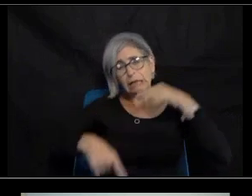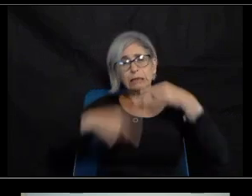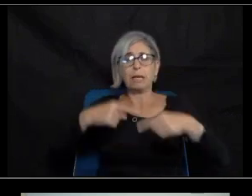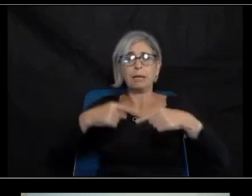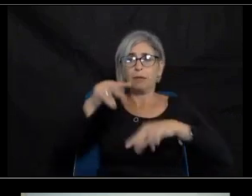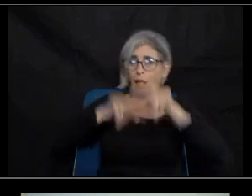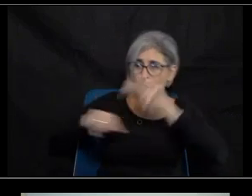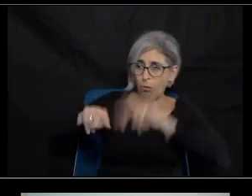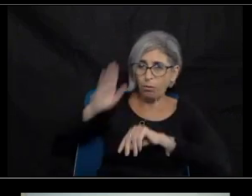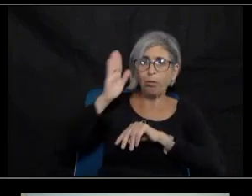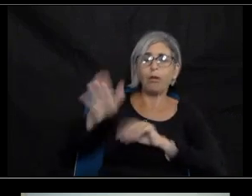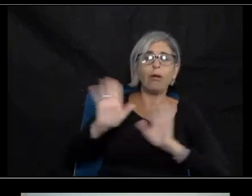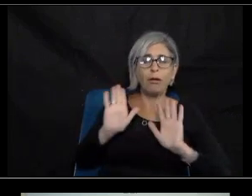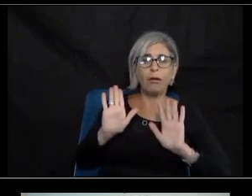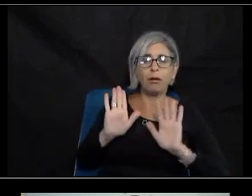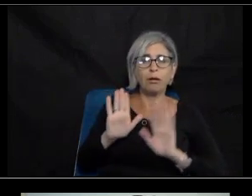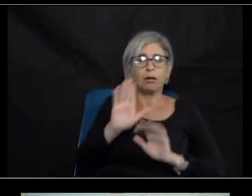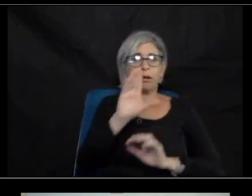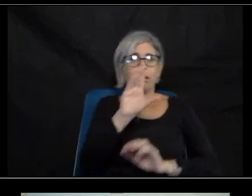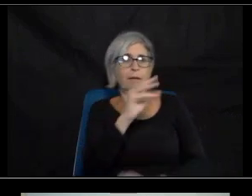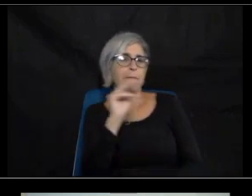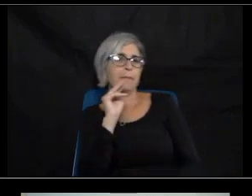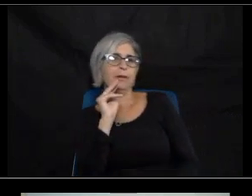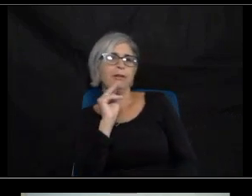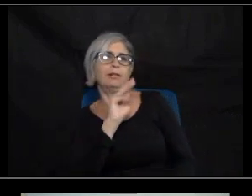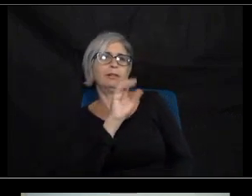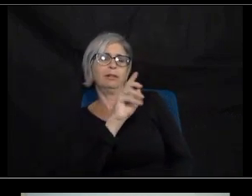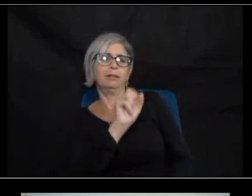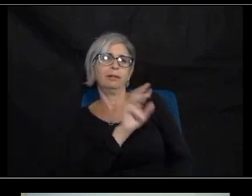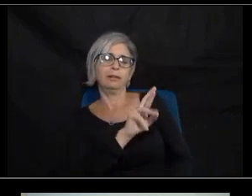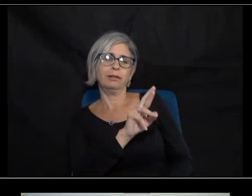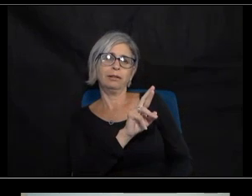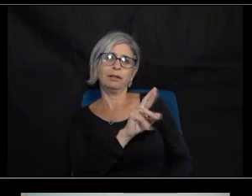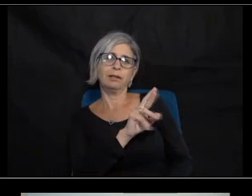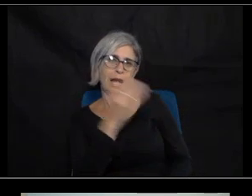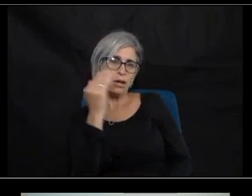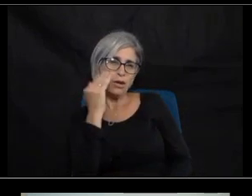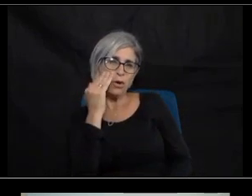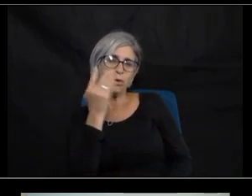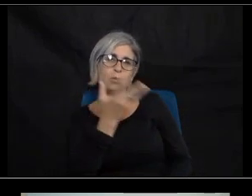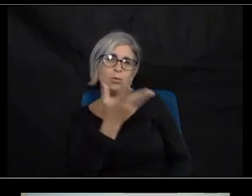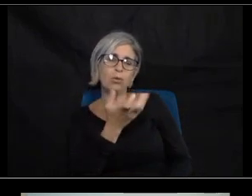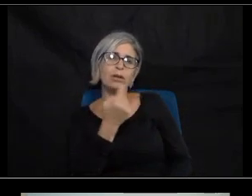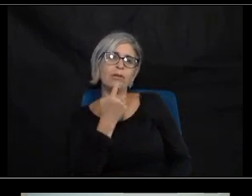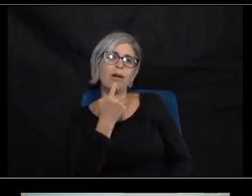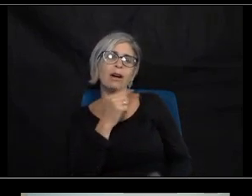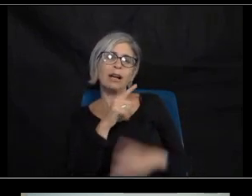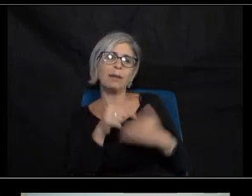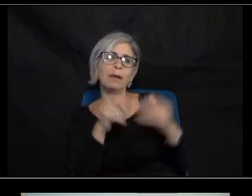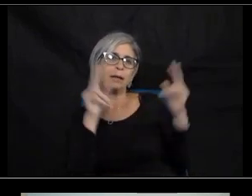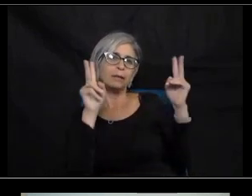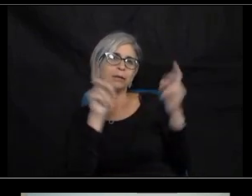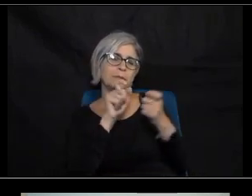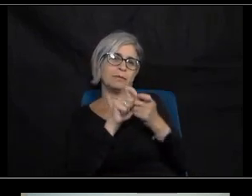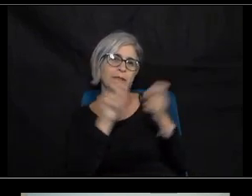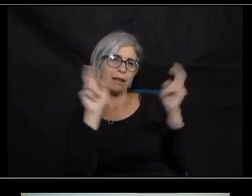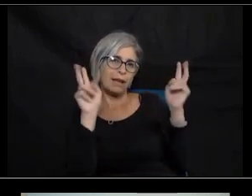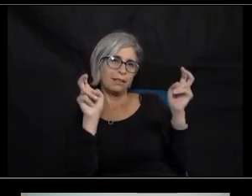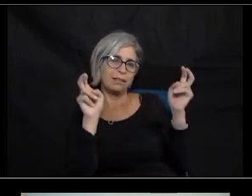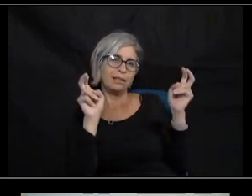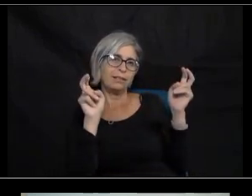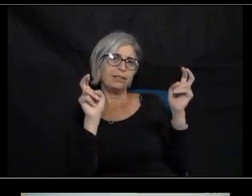up. Ms. Oyer, I'm sorry. I know that you wanted to speak on certain items,